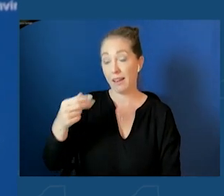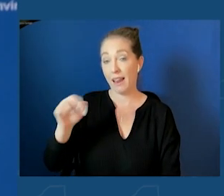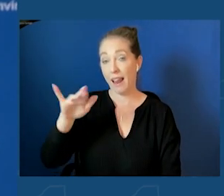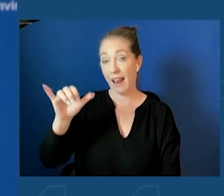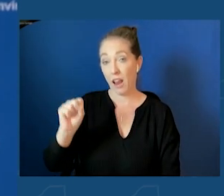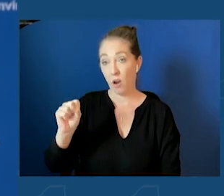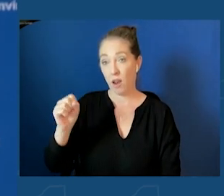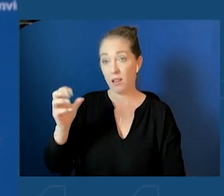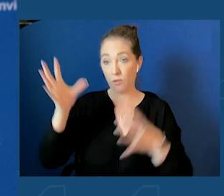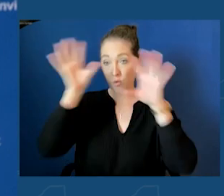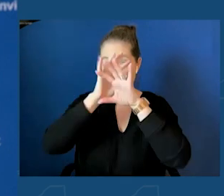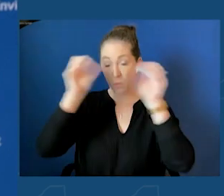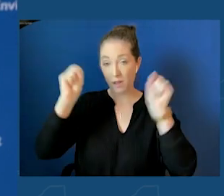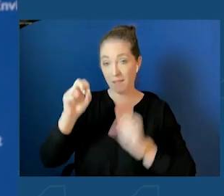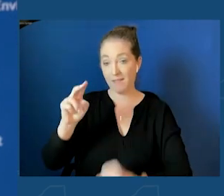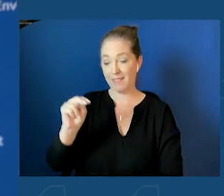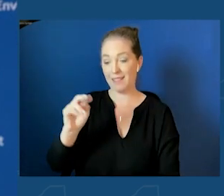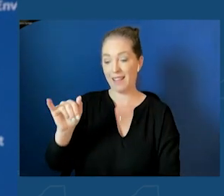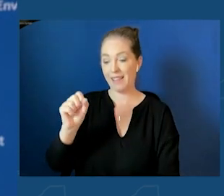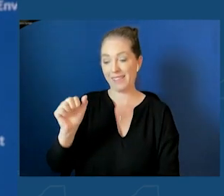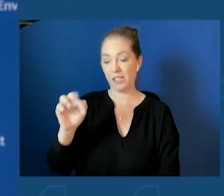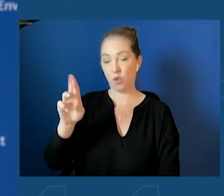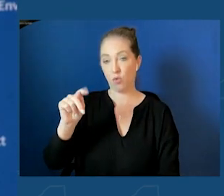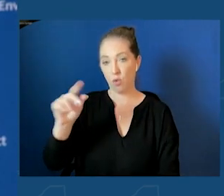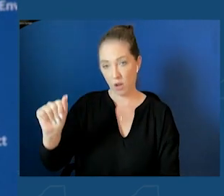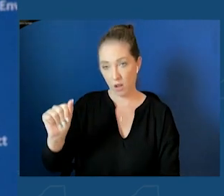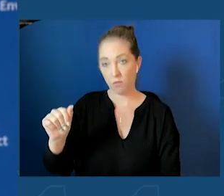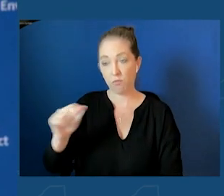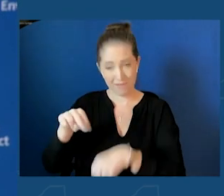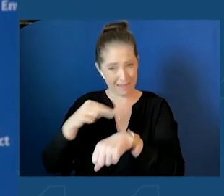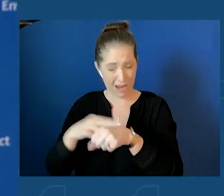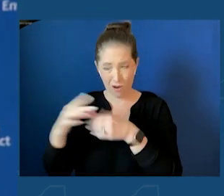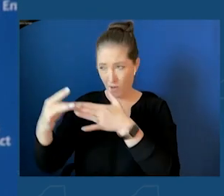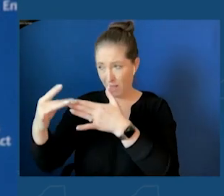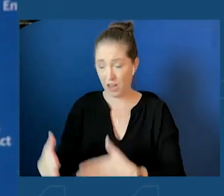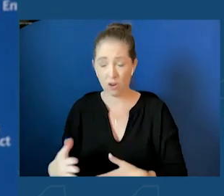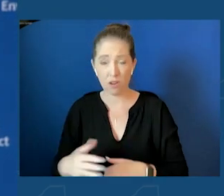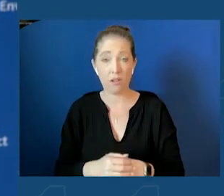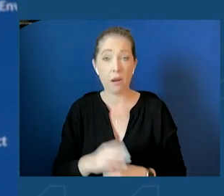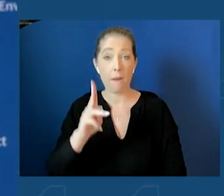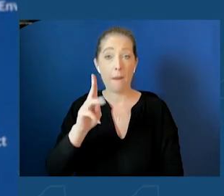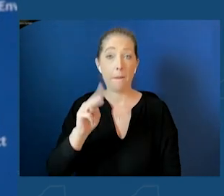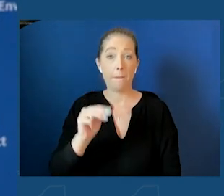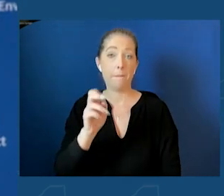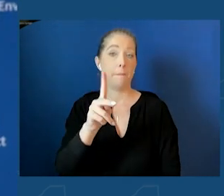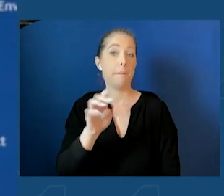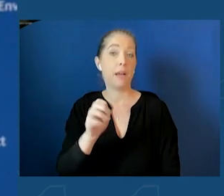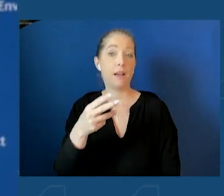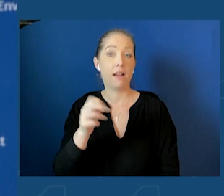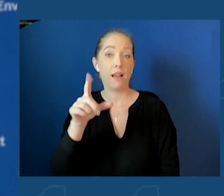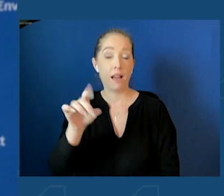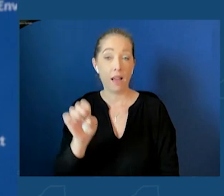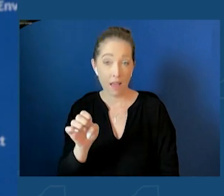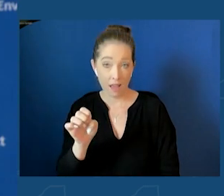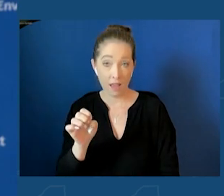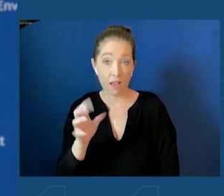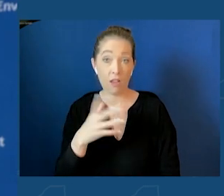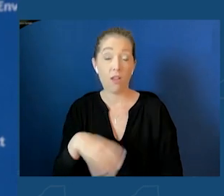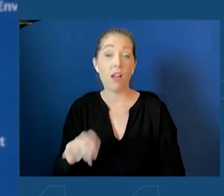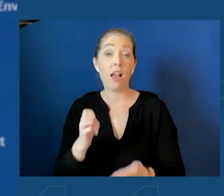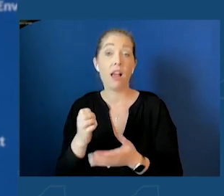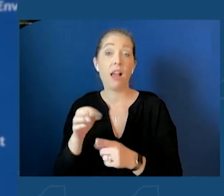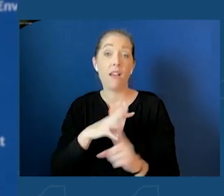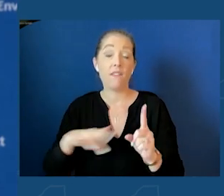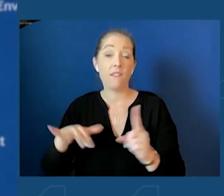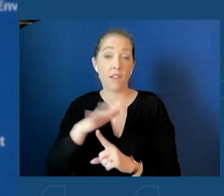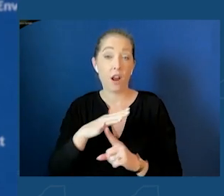real national leader in what we're doing here. Mike Hale, the Executive Vice President of the Environmental Facilities Corporation. Mike, thank you for what you